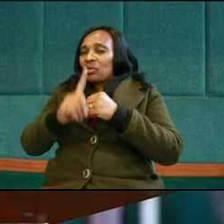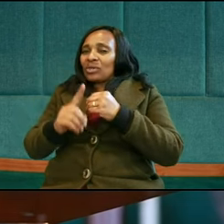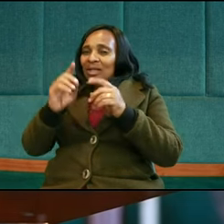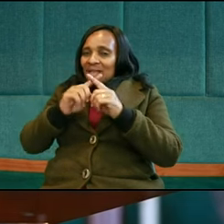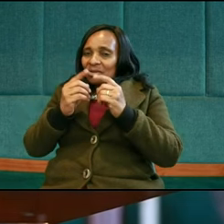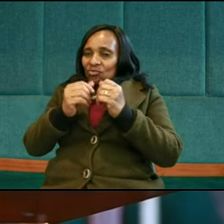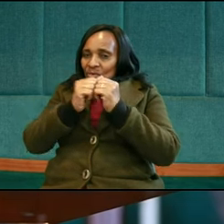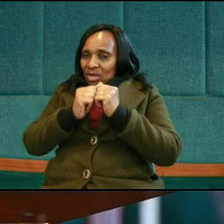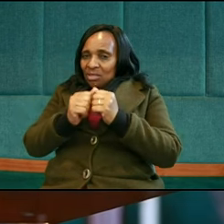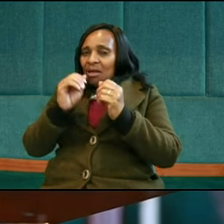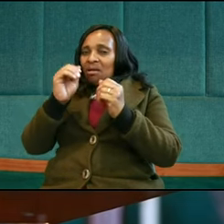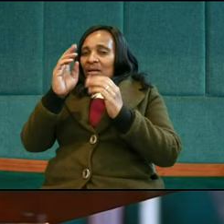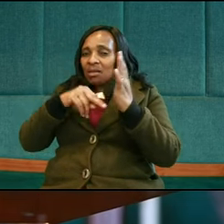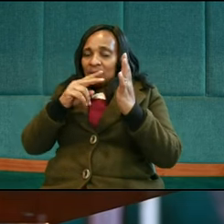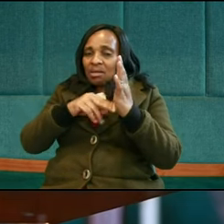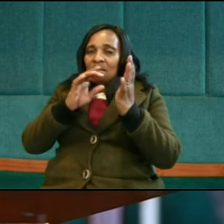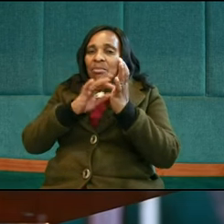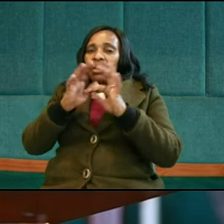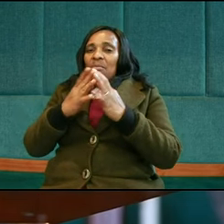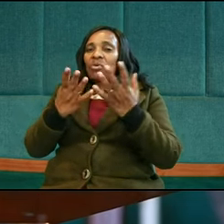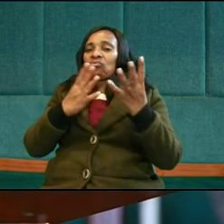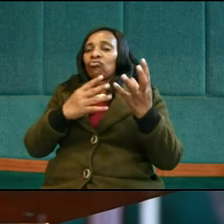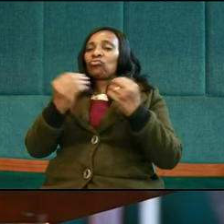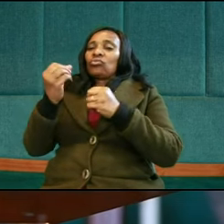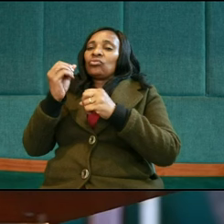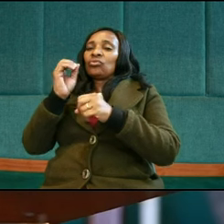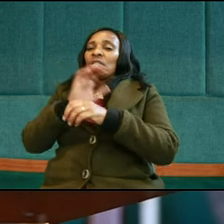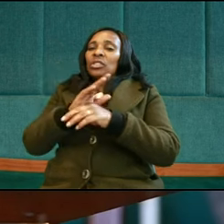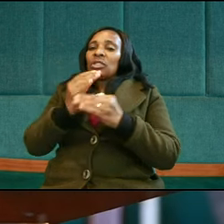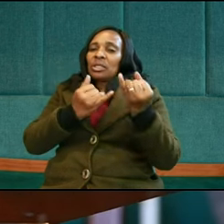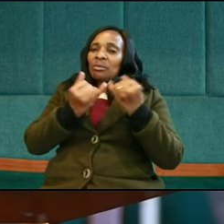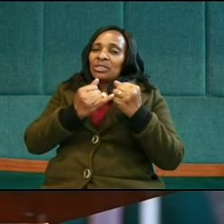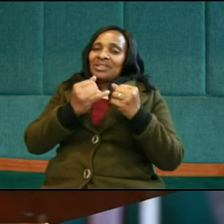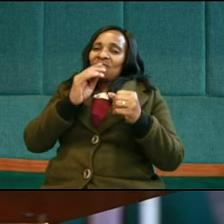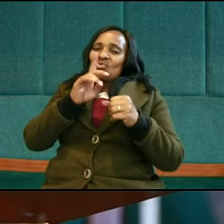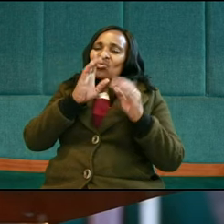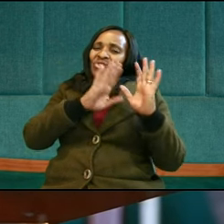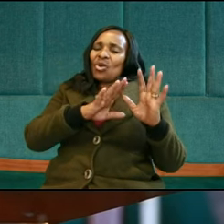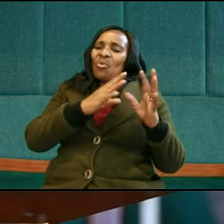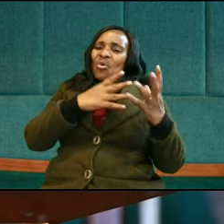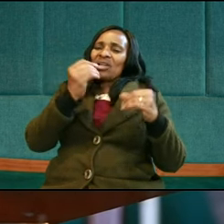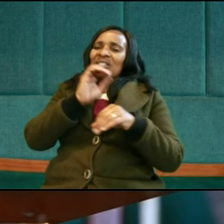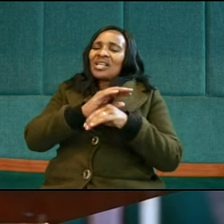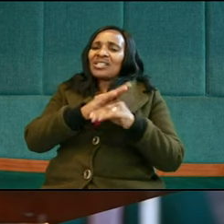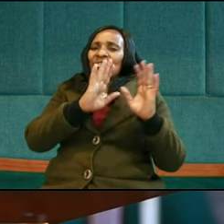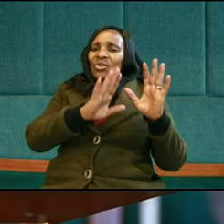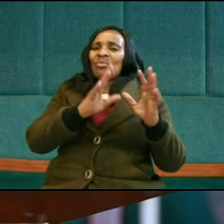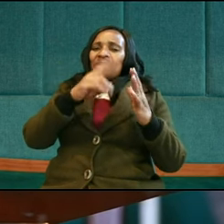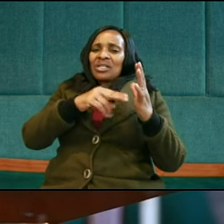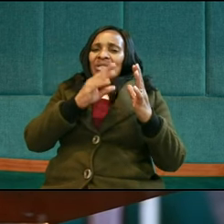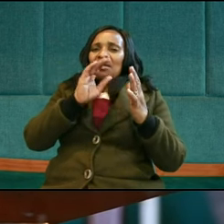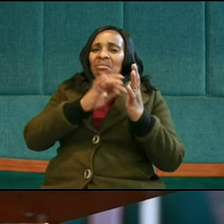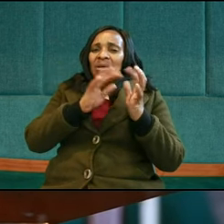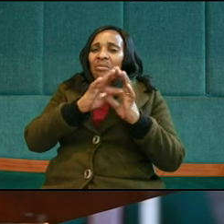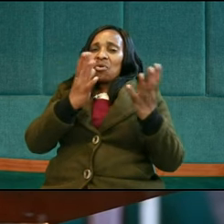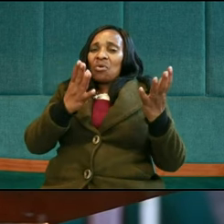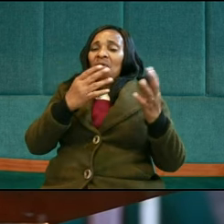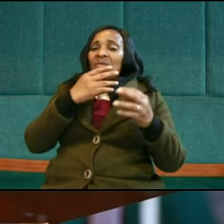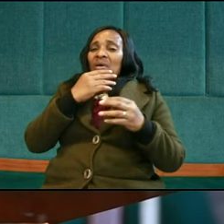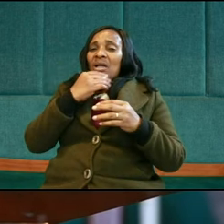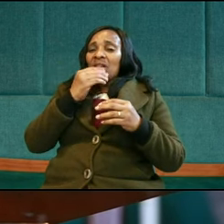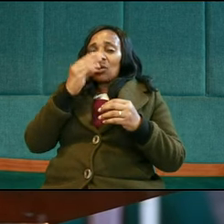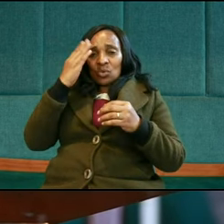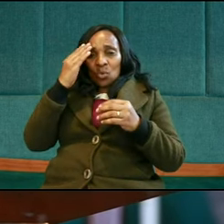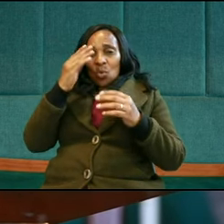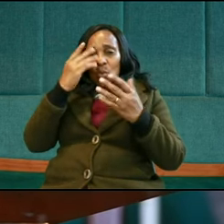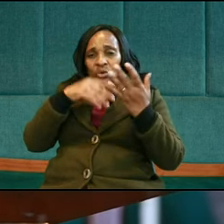reading the Bible or going to church on Sabbath. Stop going to church, she told father. Stop reading the Bible. Father didn't know what to do. As